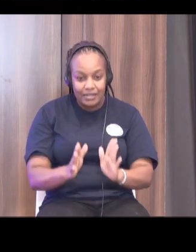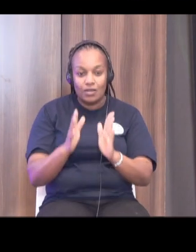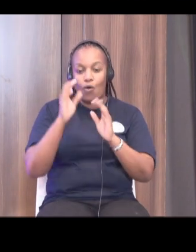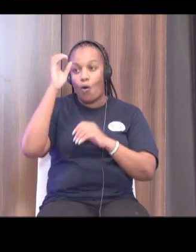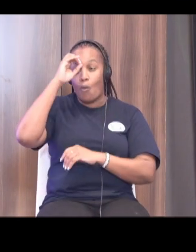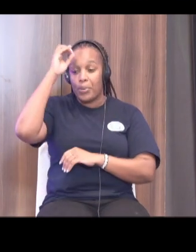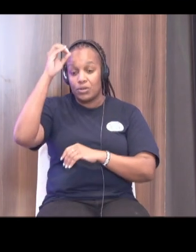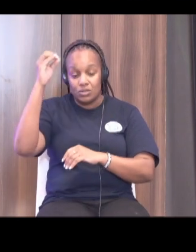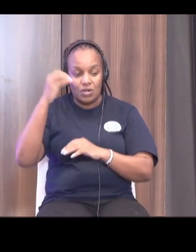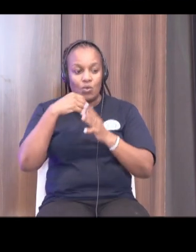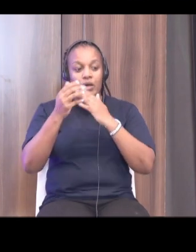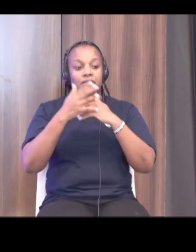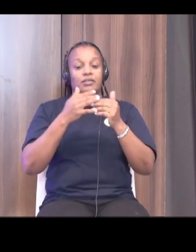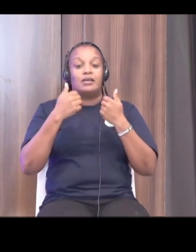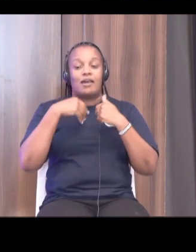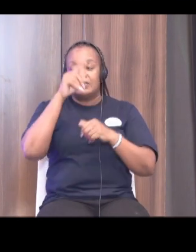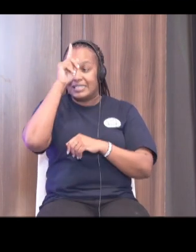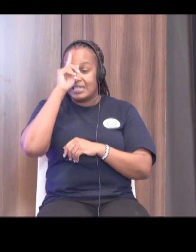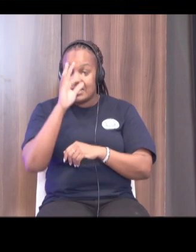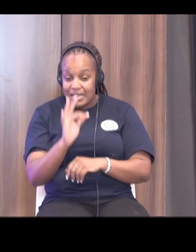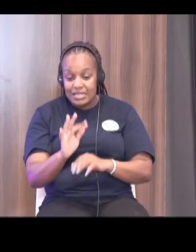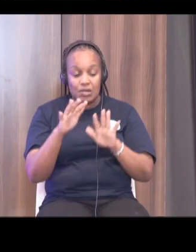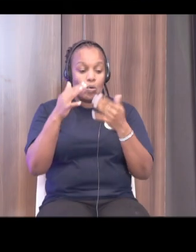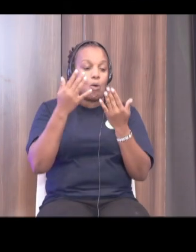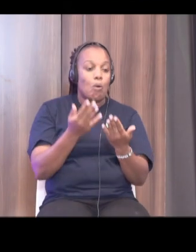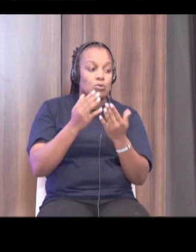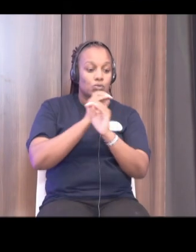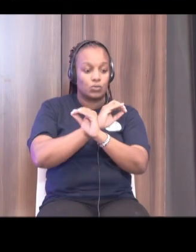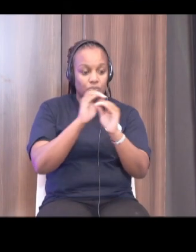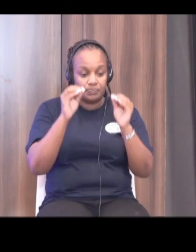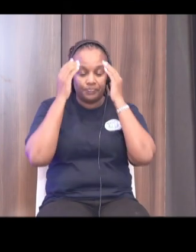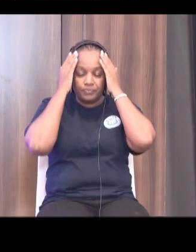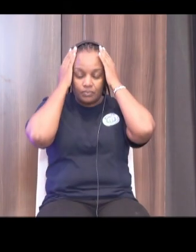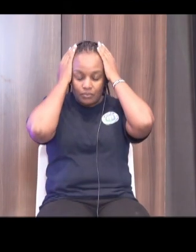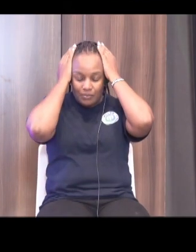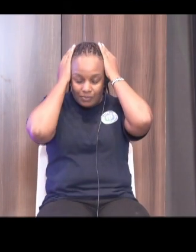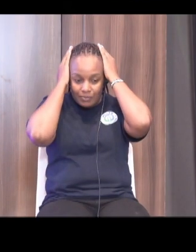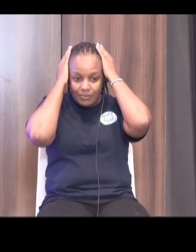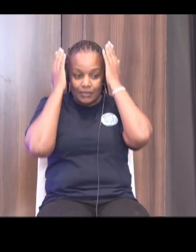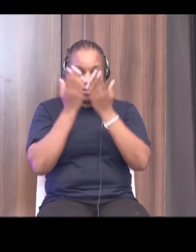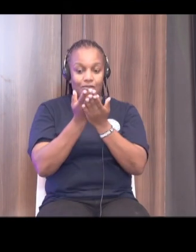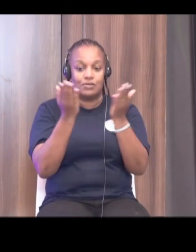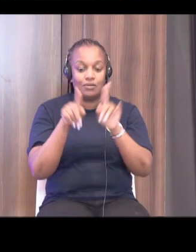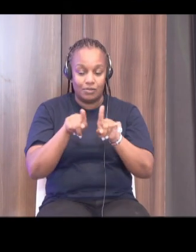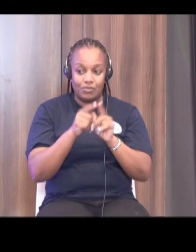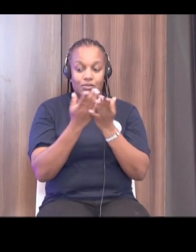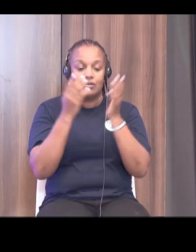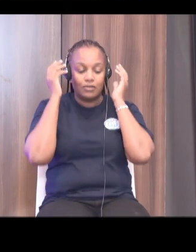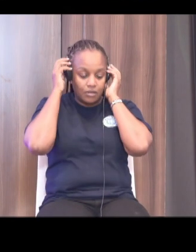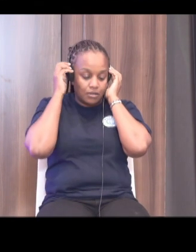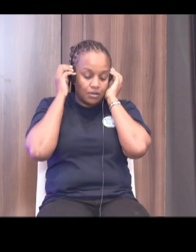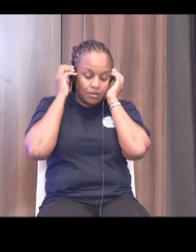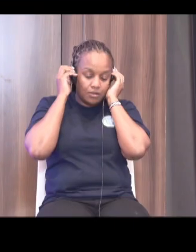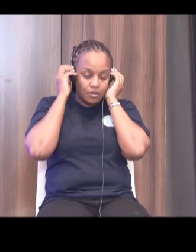they're serious or not, reportable or not. So adverse events of special interest for us, for the mom, for example,